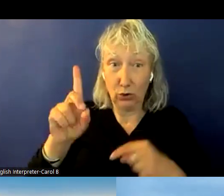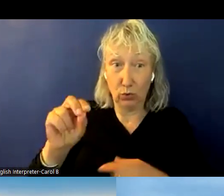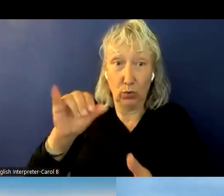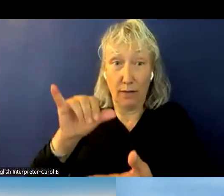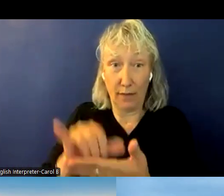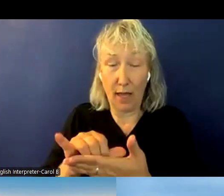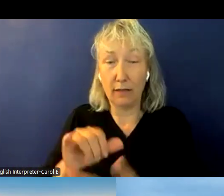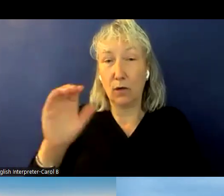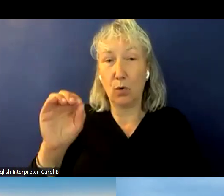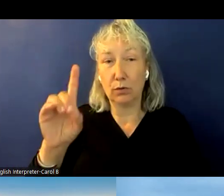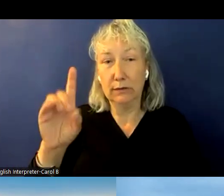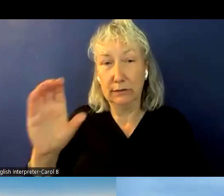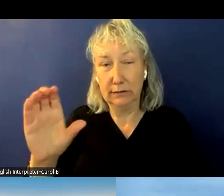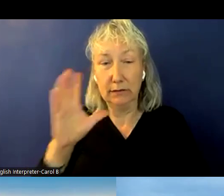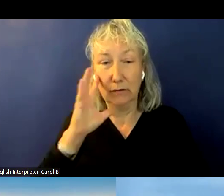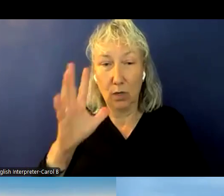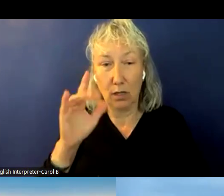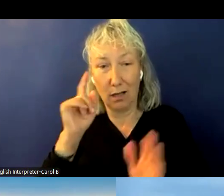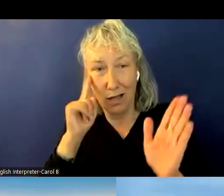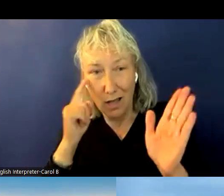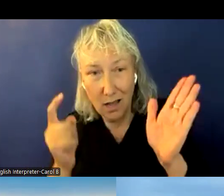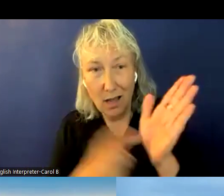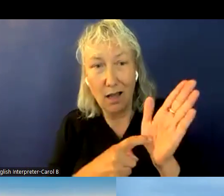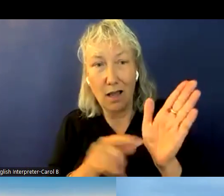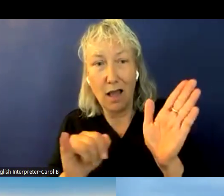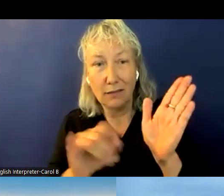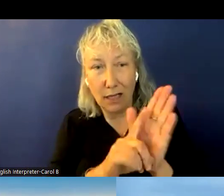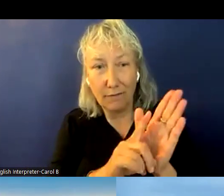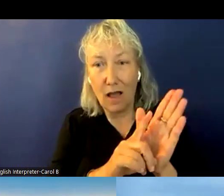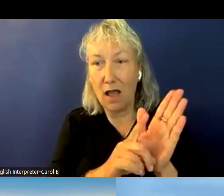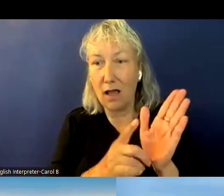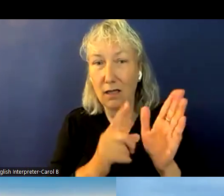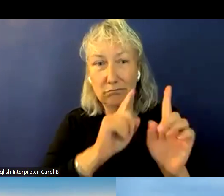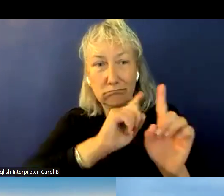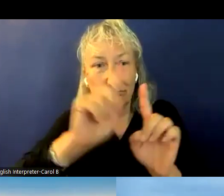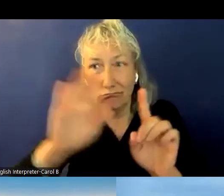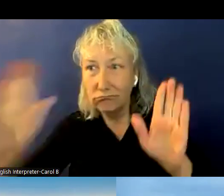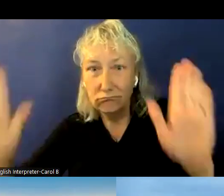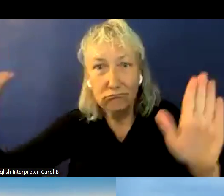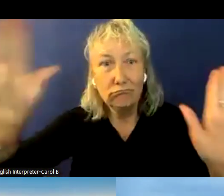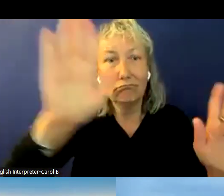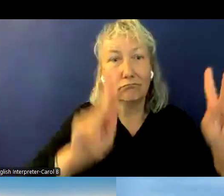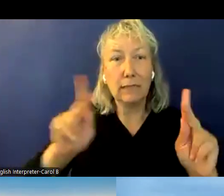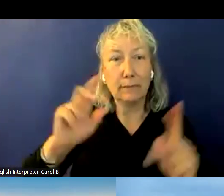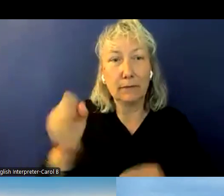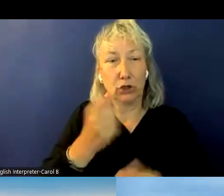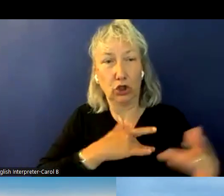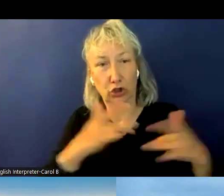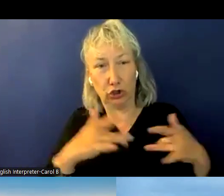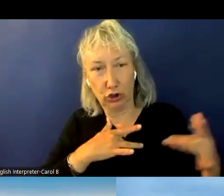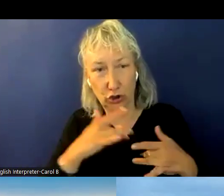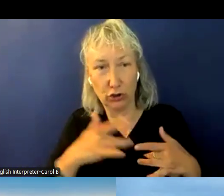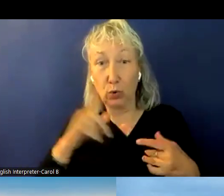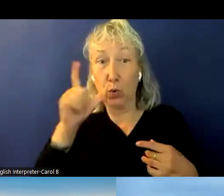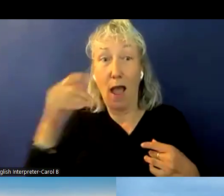identifies and hears the concerns of individuals with